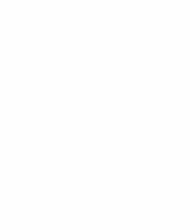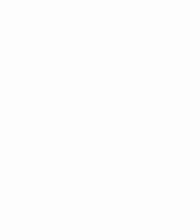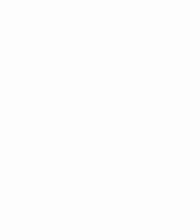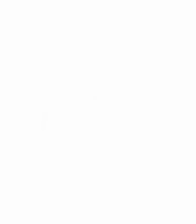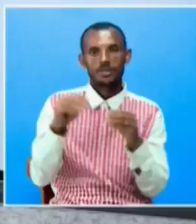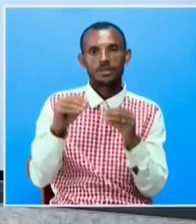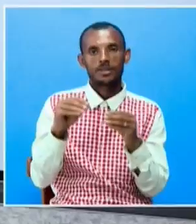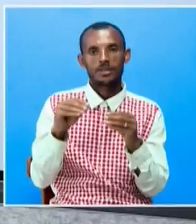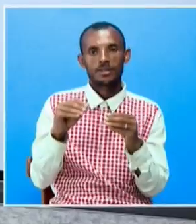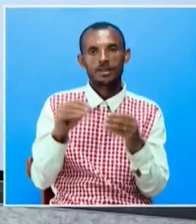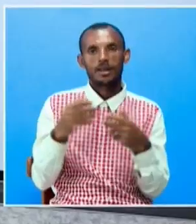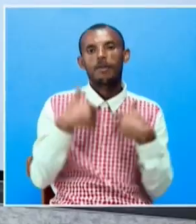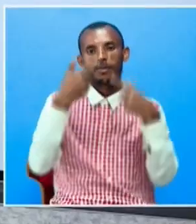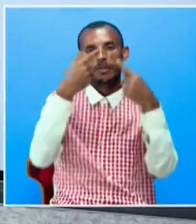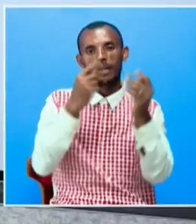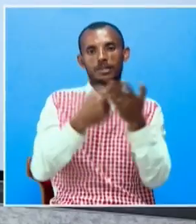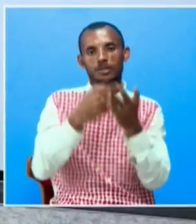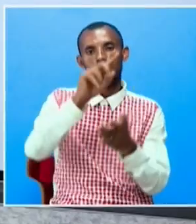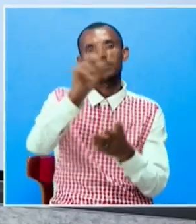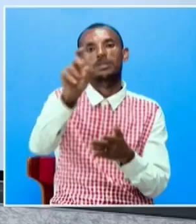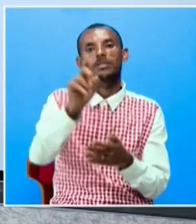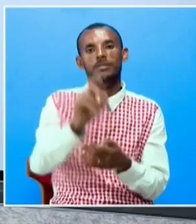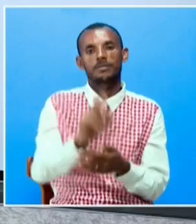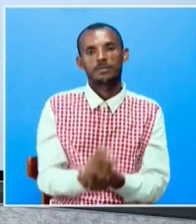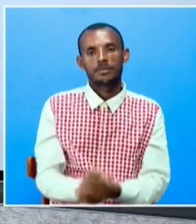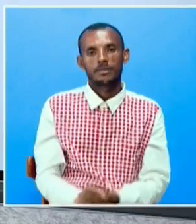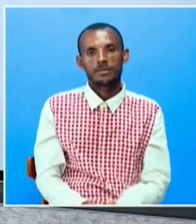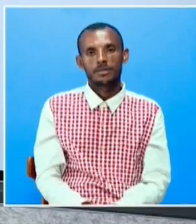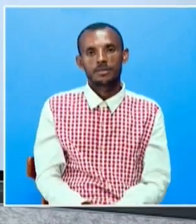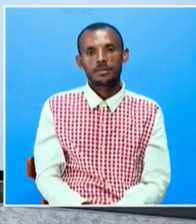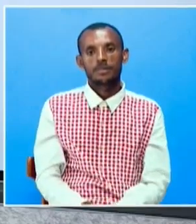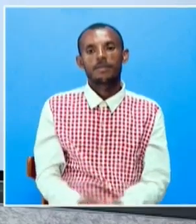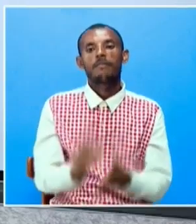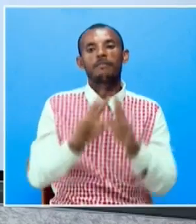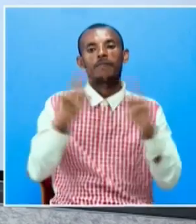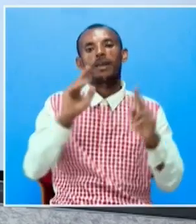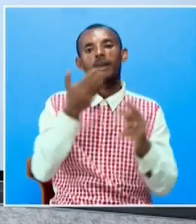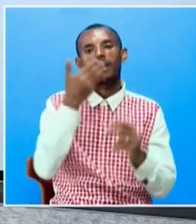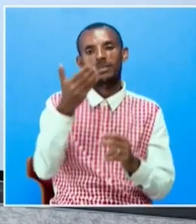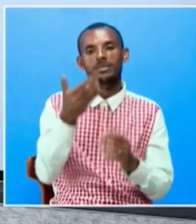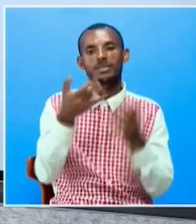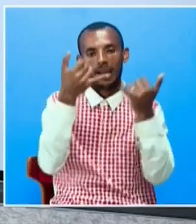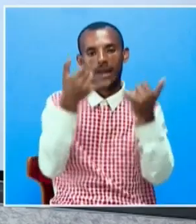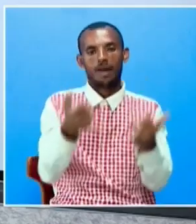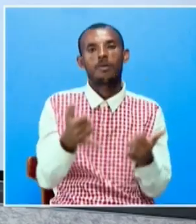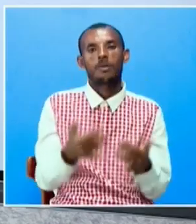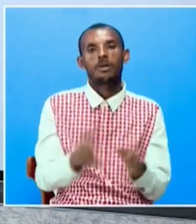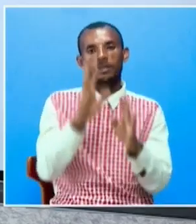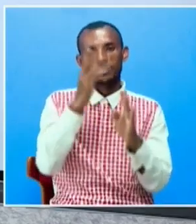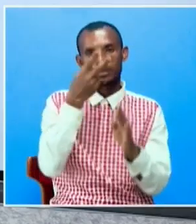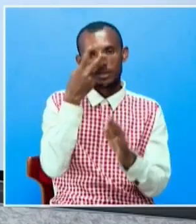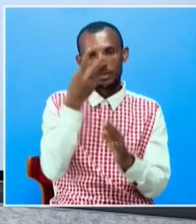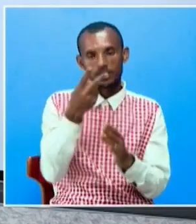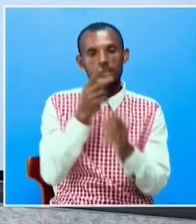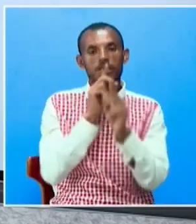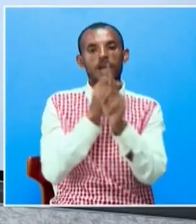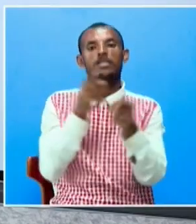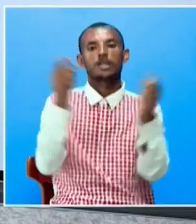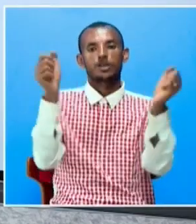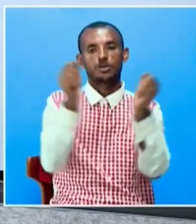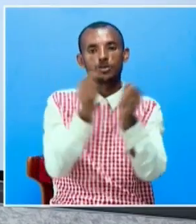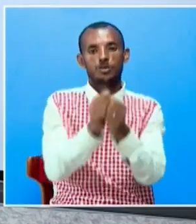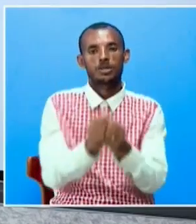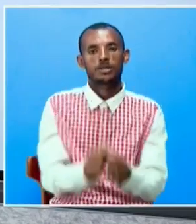Students, have you tried the question? Very nice. Now, let's see the answer